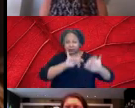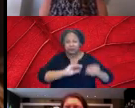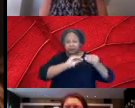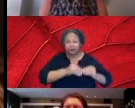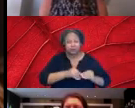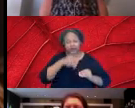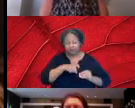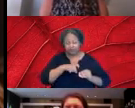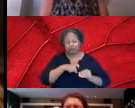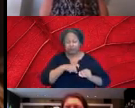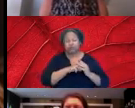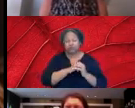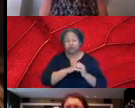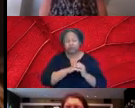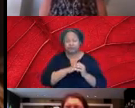say